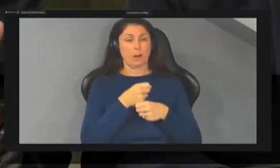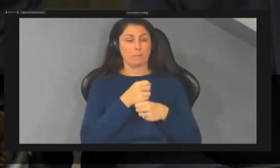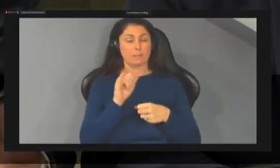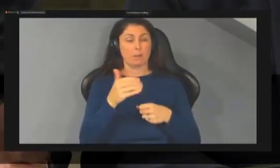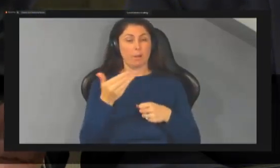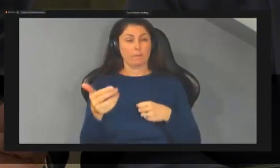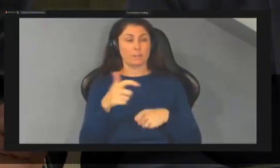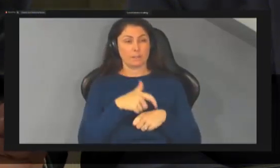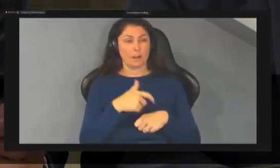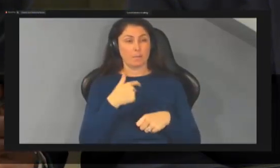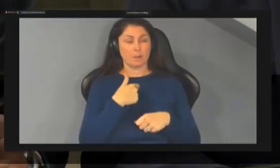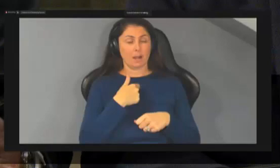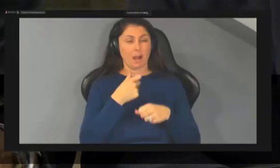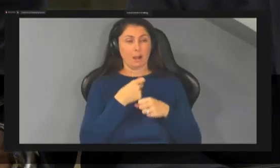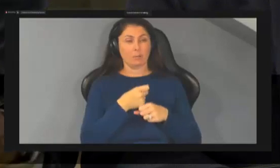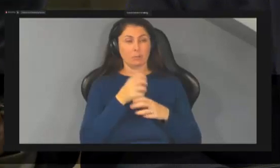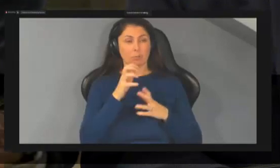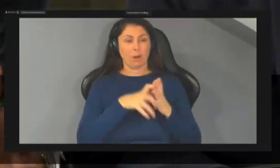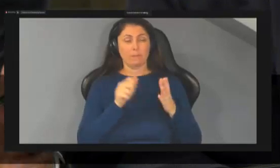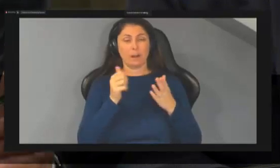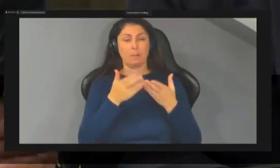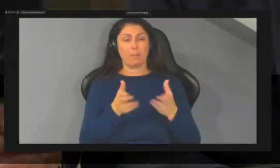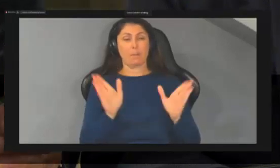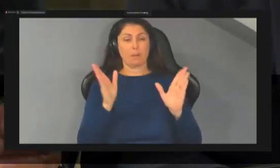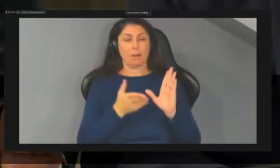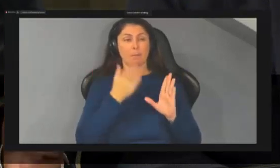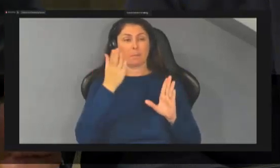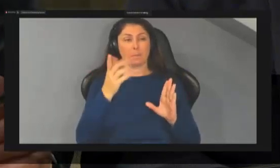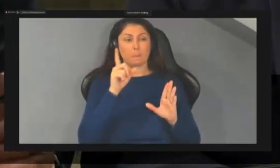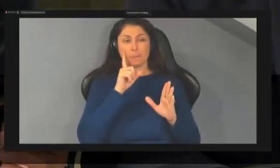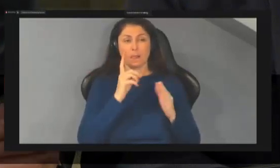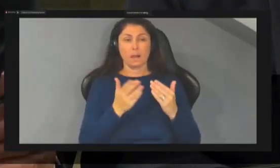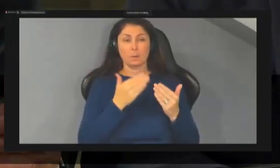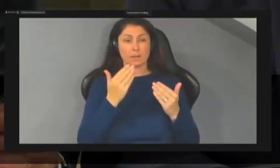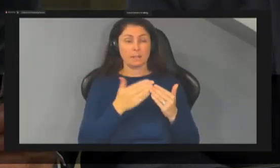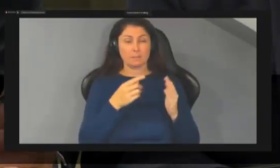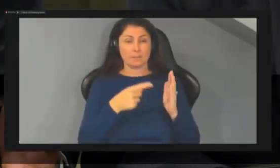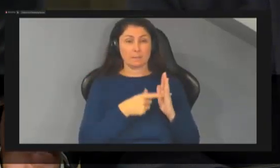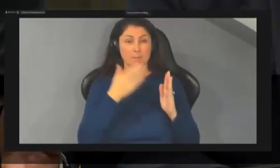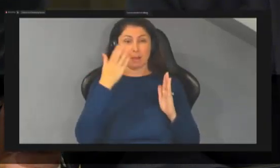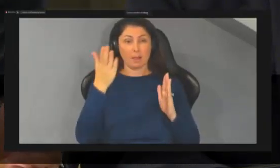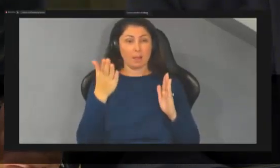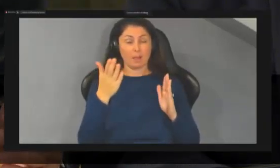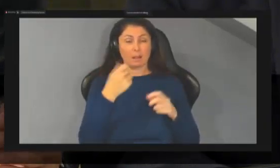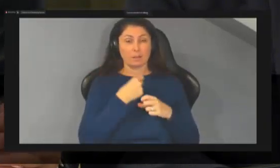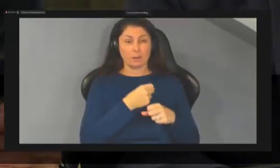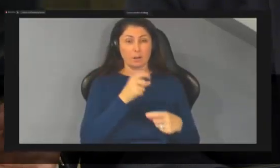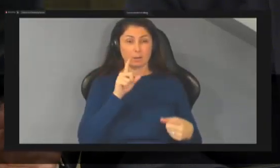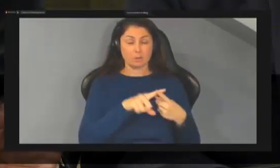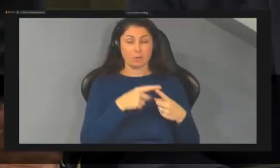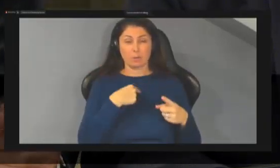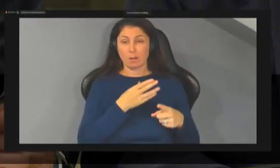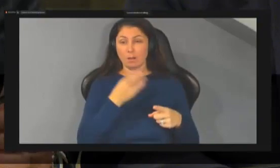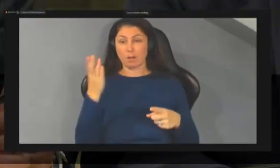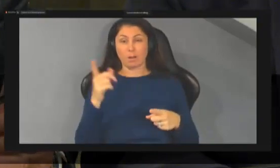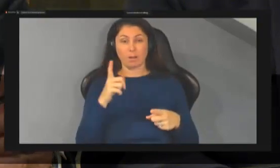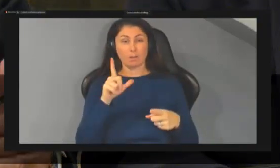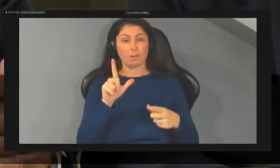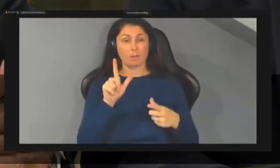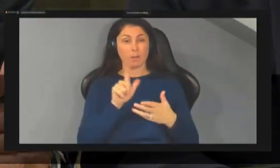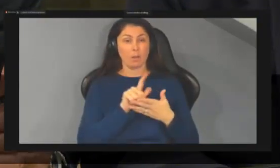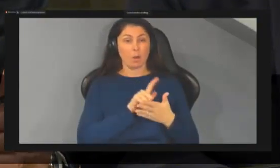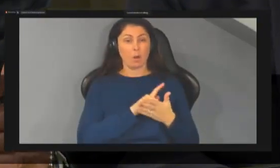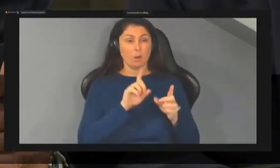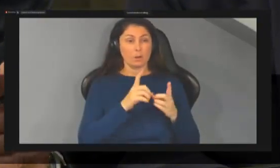I crafted a public urination bill that I thought was gonna be the easiest bill I ever crafted in my life until I ran it through the law department and I realized all